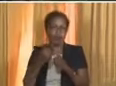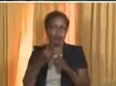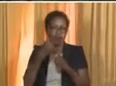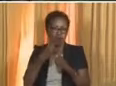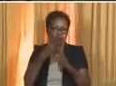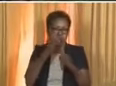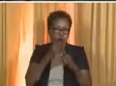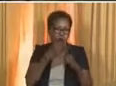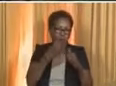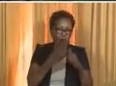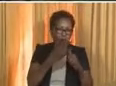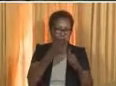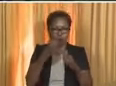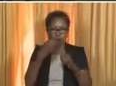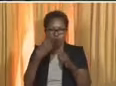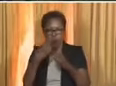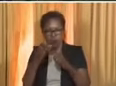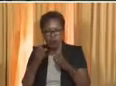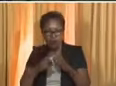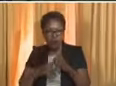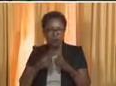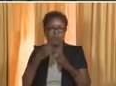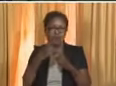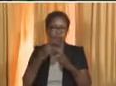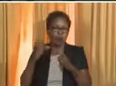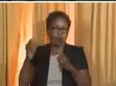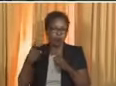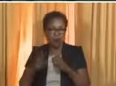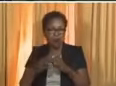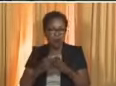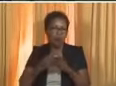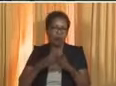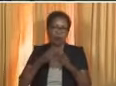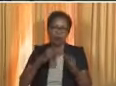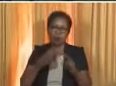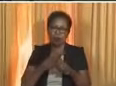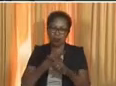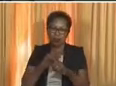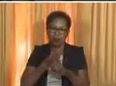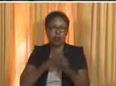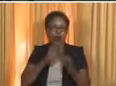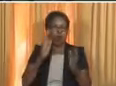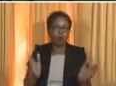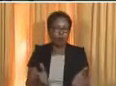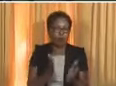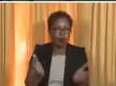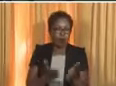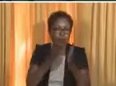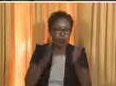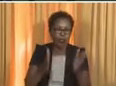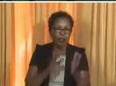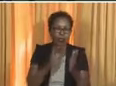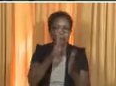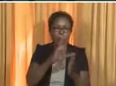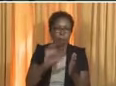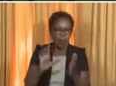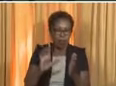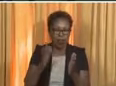204, 206, 207, 228, and 250 of the Constitution, the promoters' bill